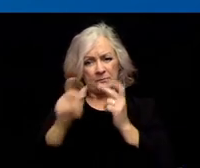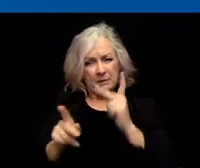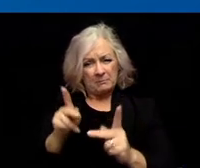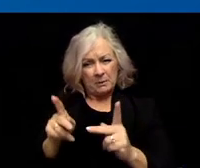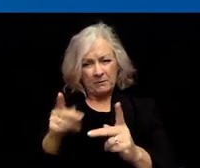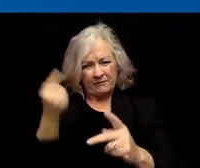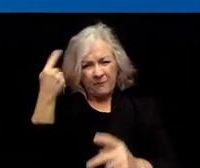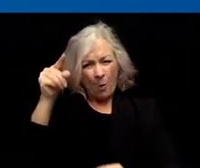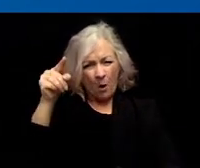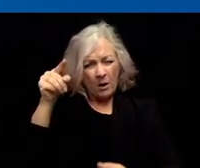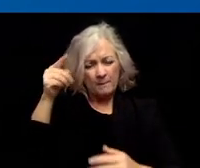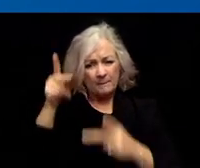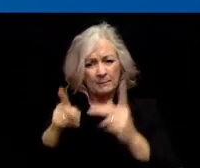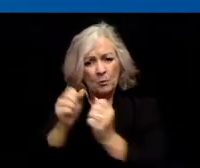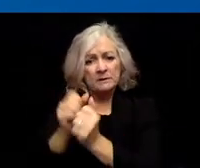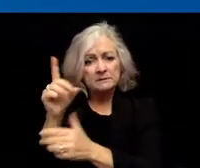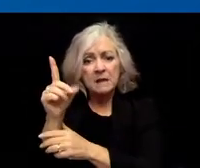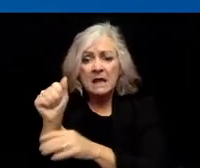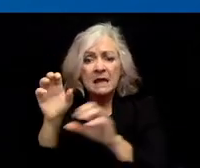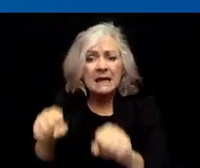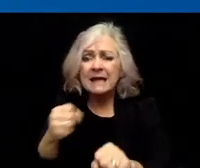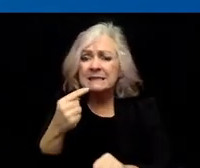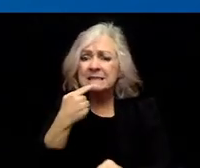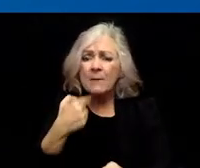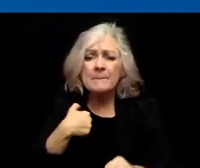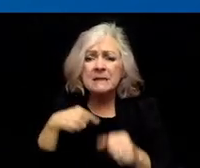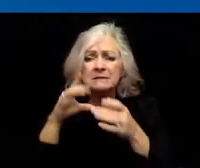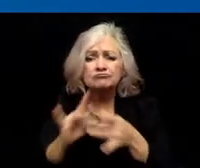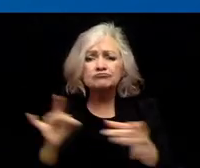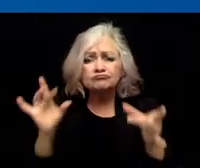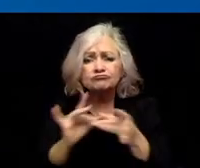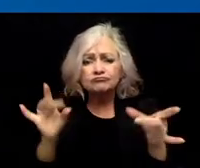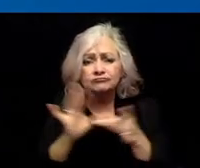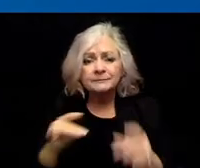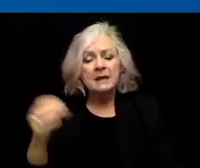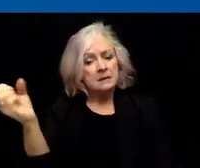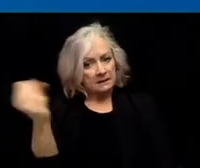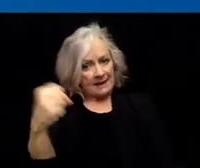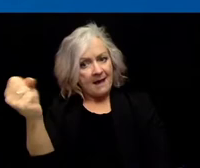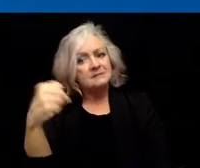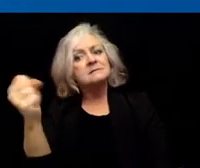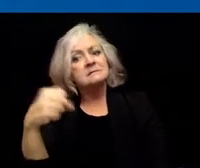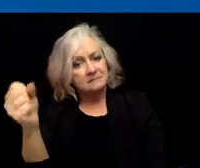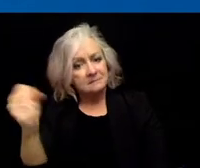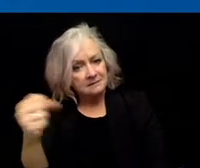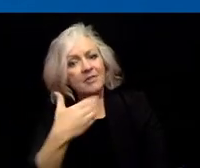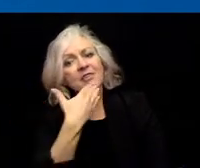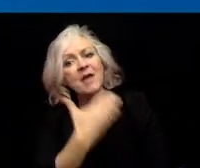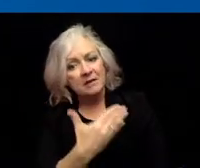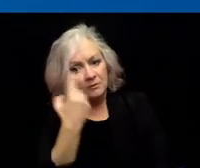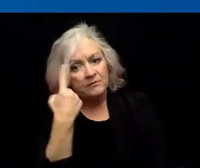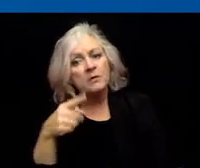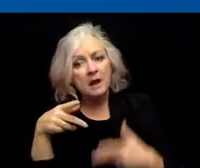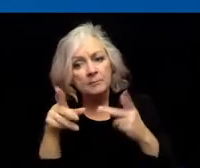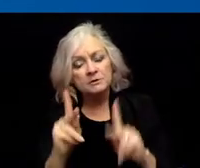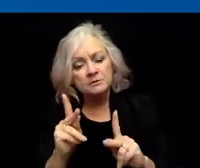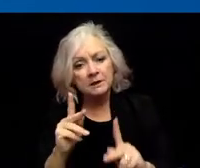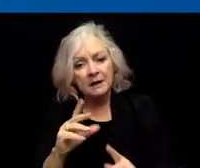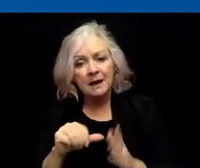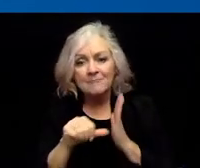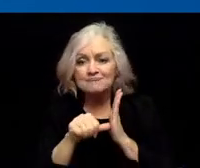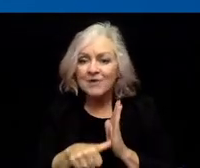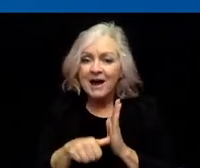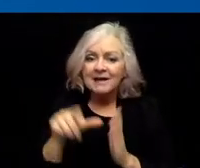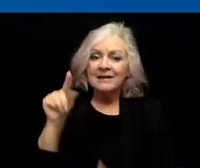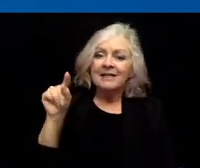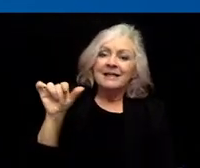or some examples of that? Yeah, no, absolutely. And I appreciate the opportunity. And I was impressed that Tim Shriver, no doubt